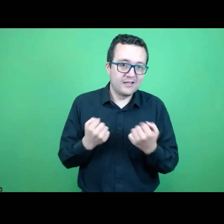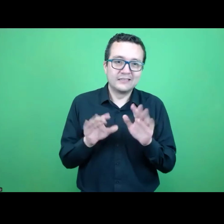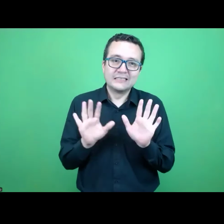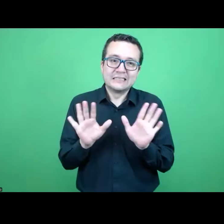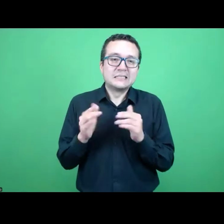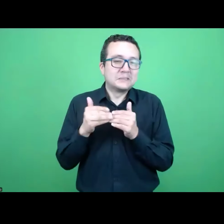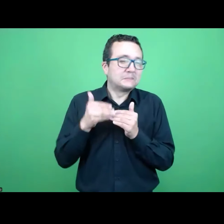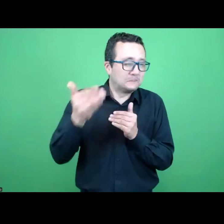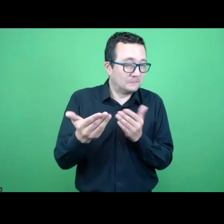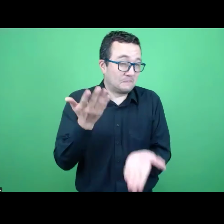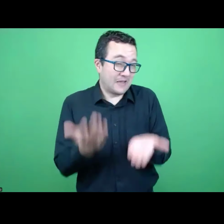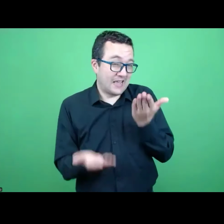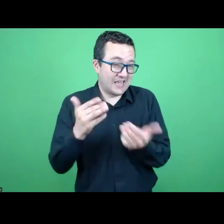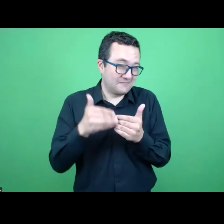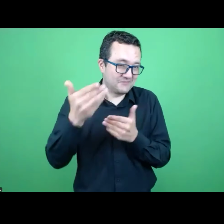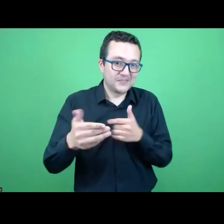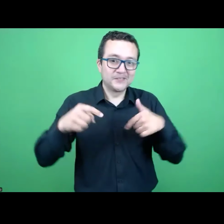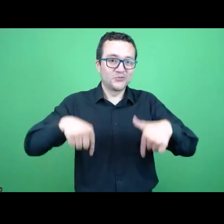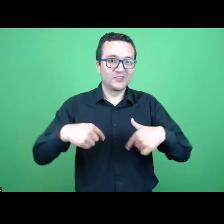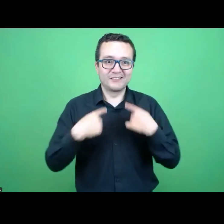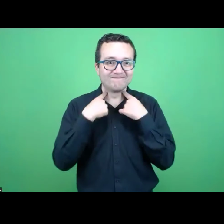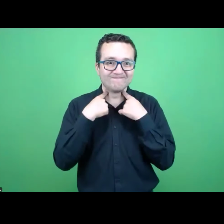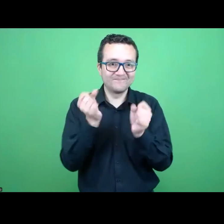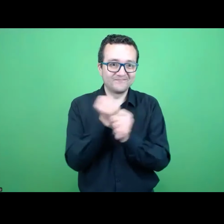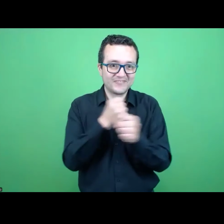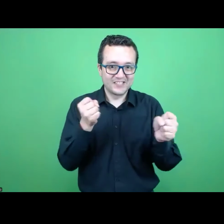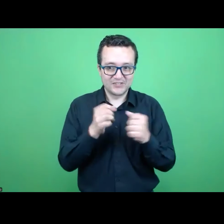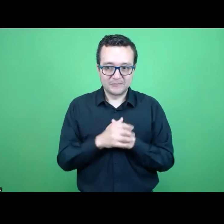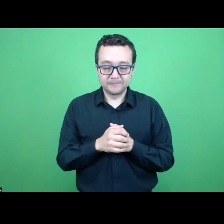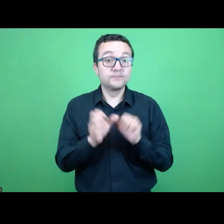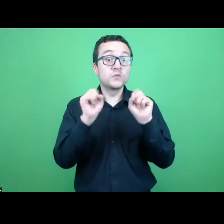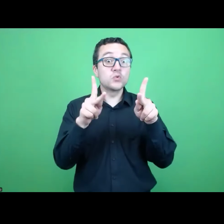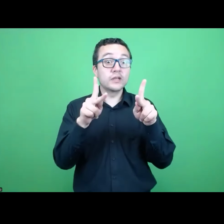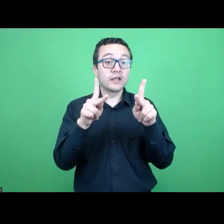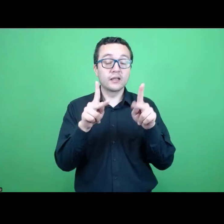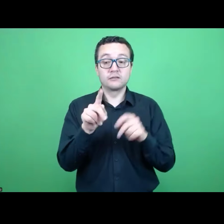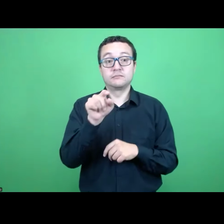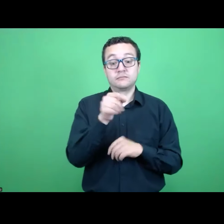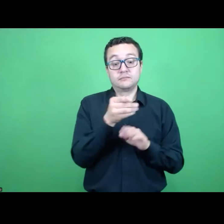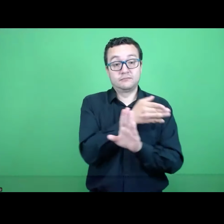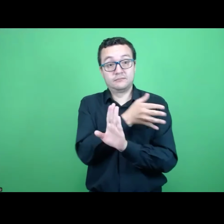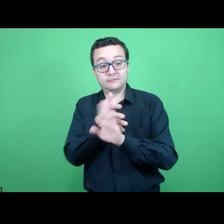back at 2 minutes past the hour, depending on which hour you're based on.